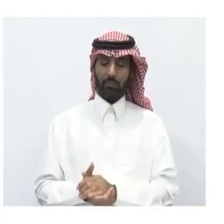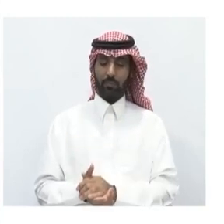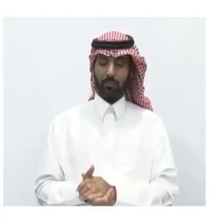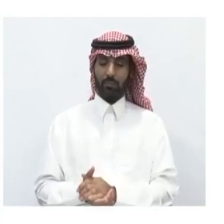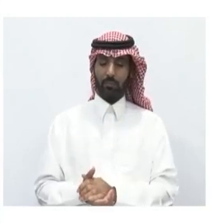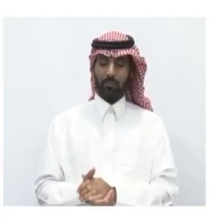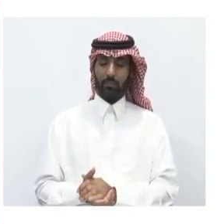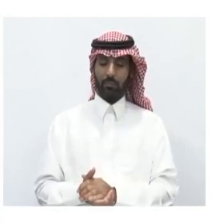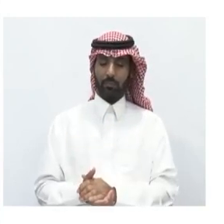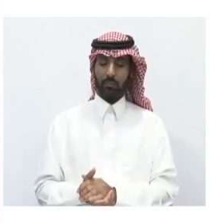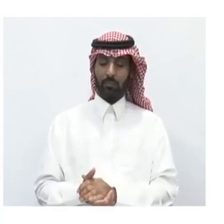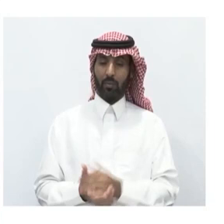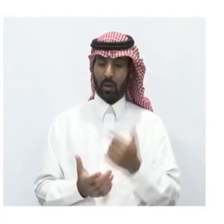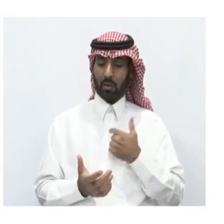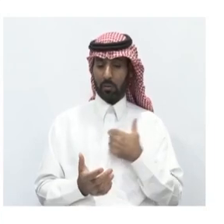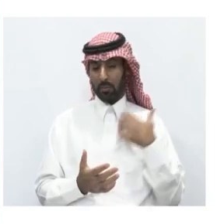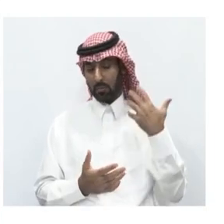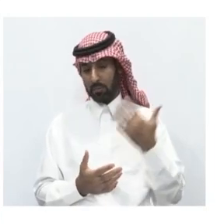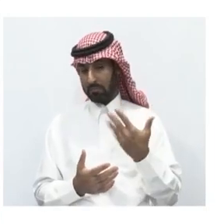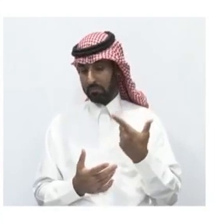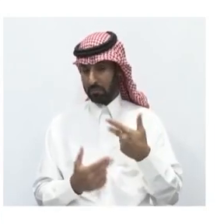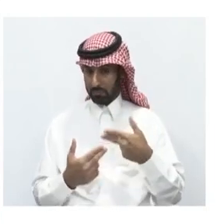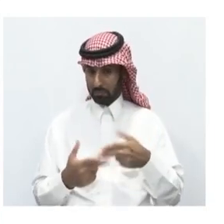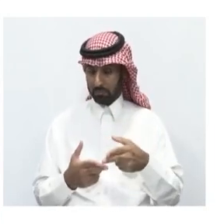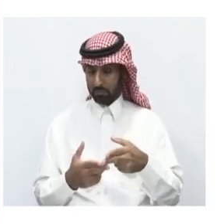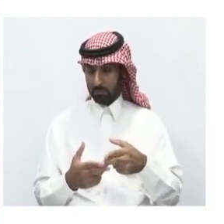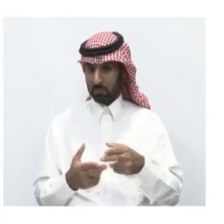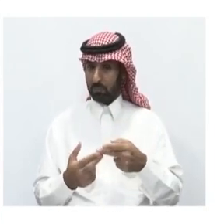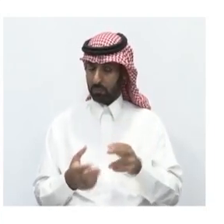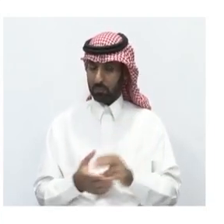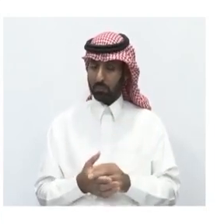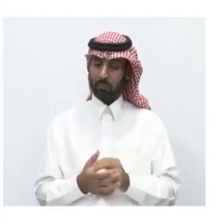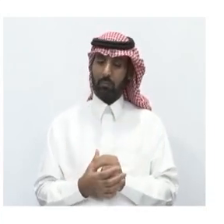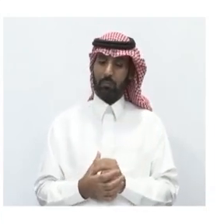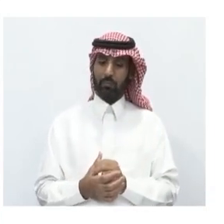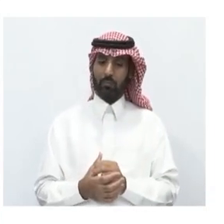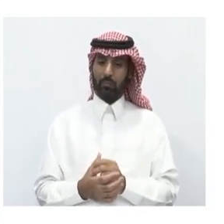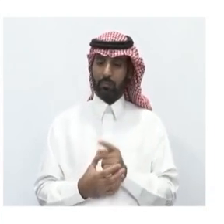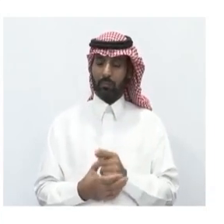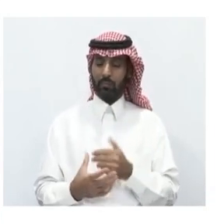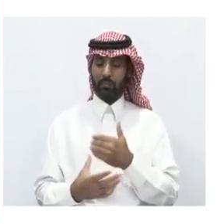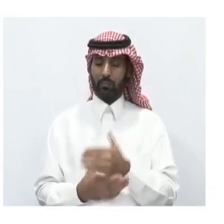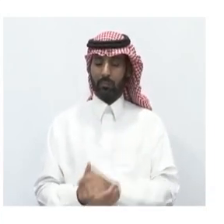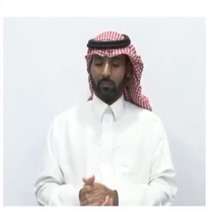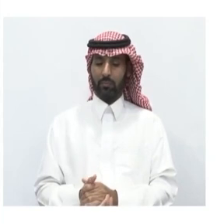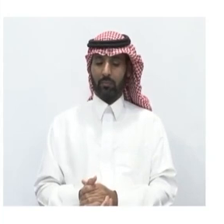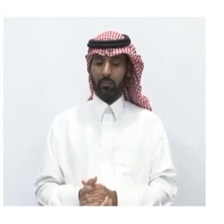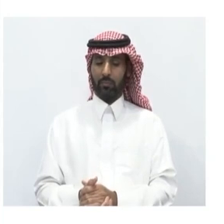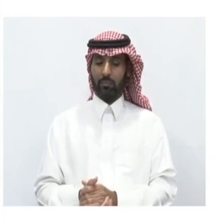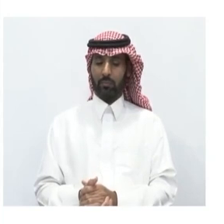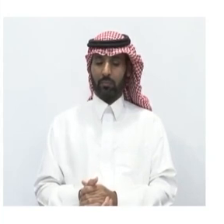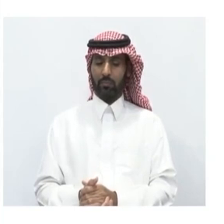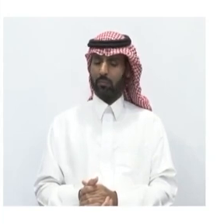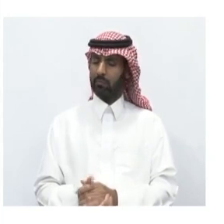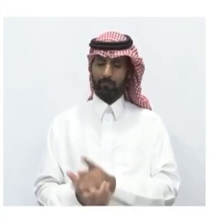declining a request. I wish it were possible, but etc. This is also declining a request. That won't